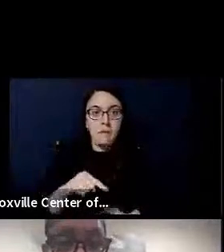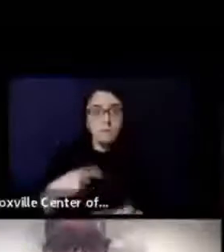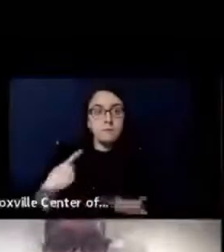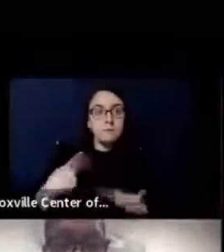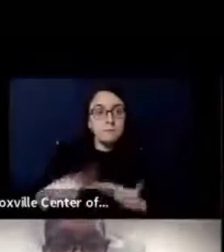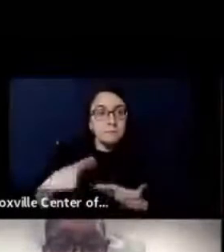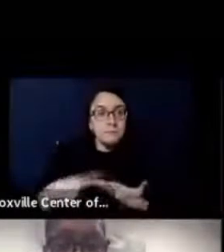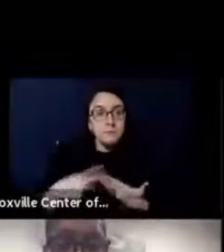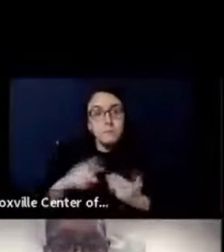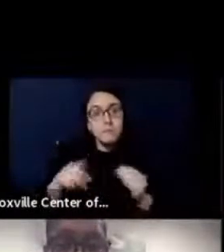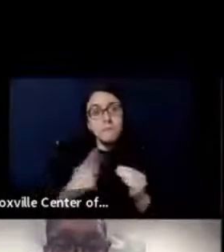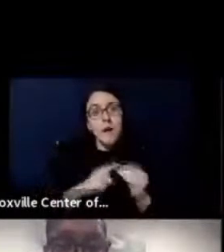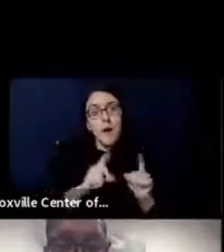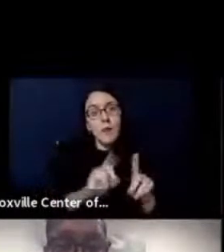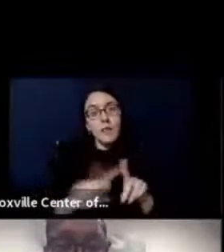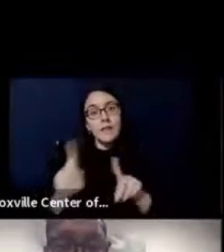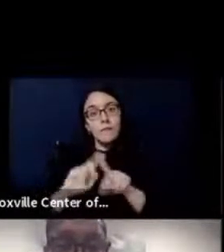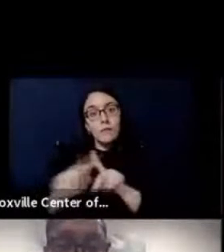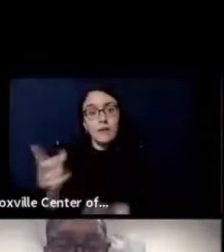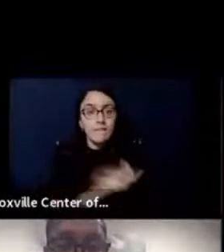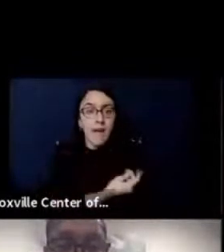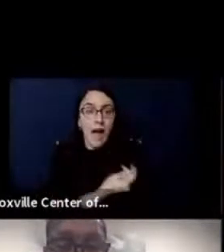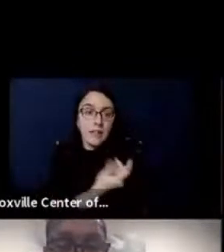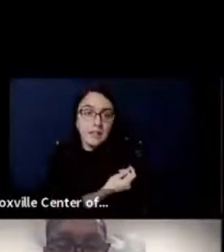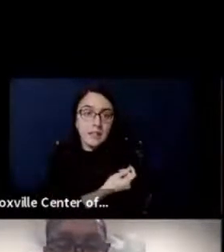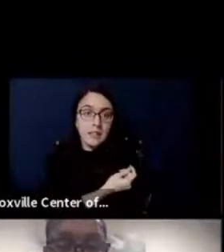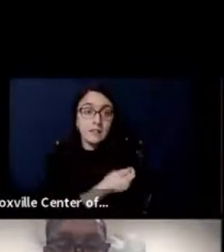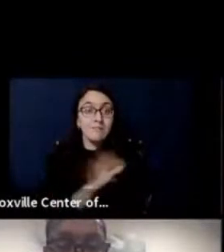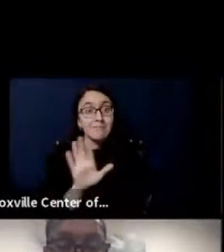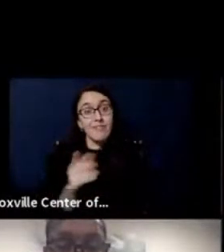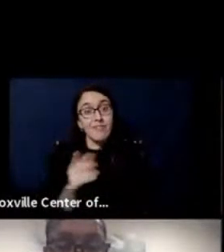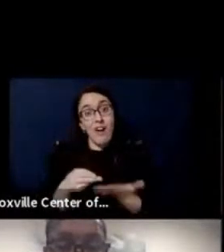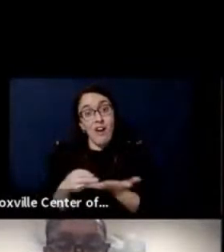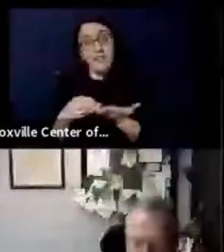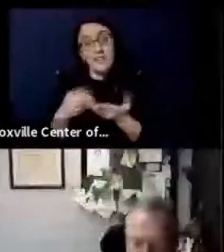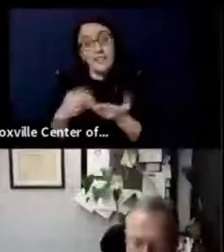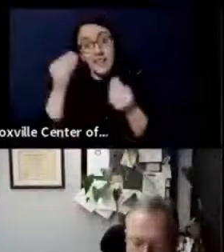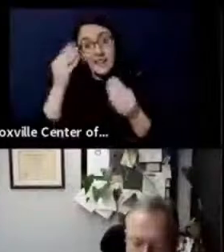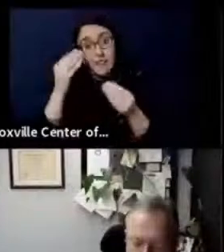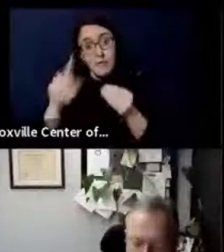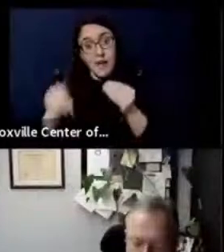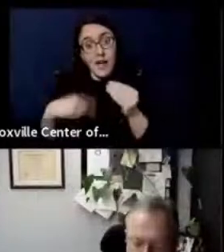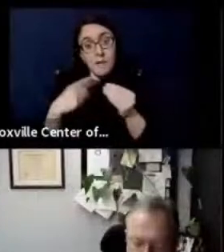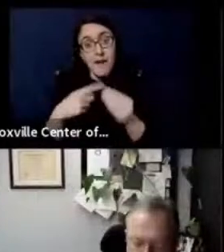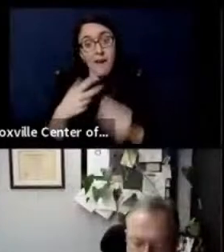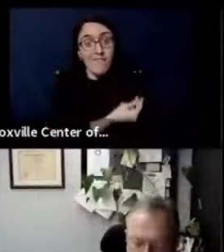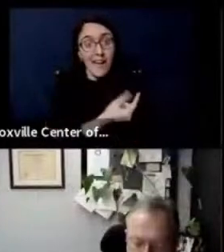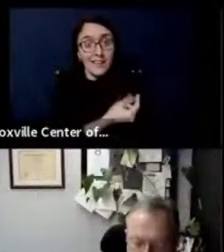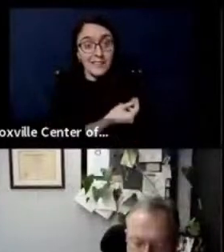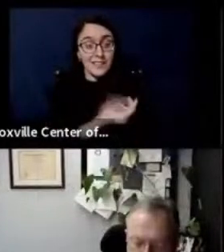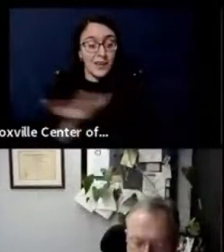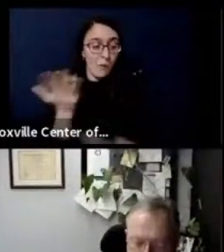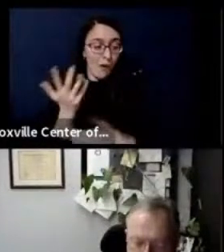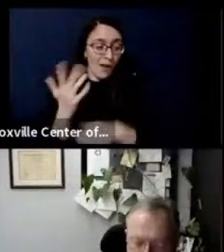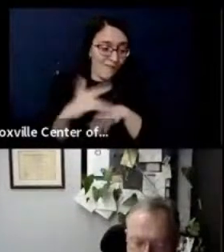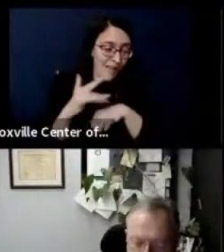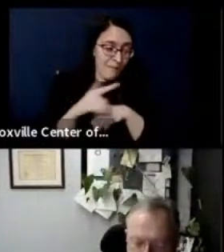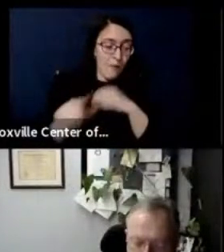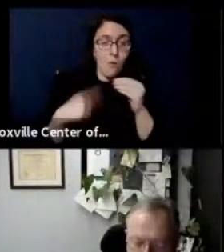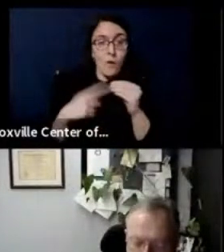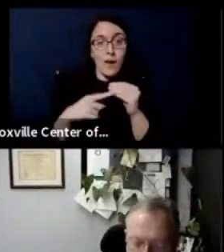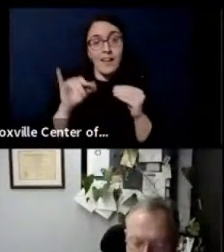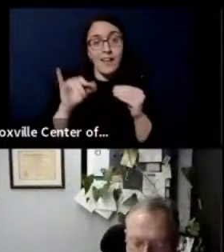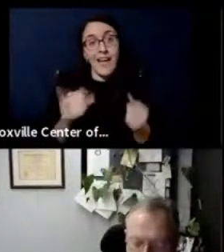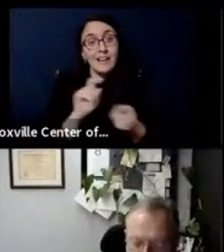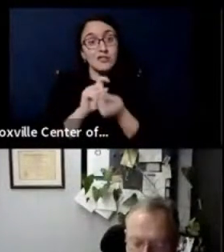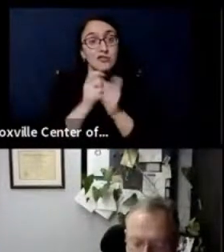different vaccines. I'll be honest, the information about vaccines and what's going to be available when is changing